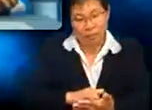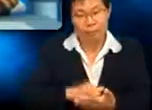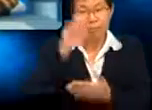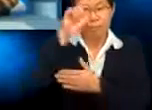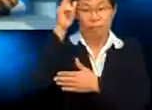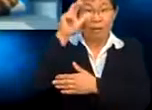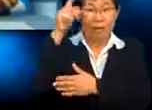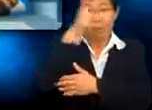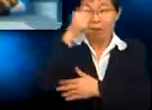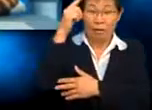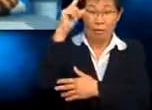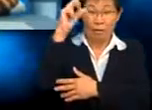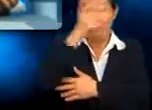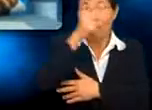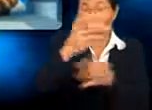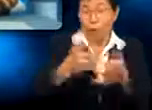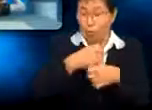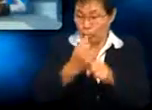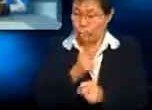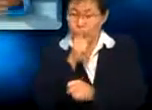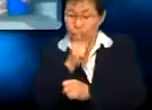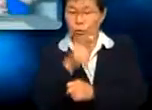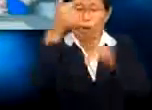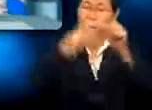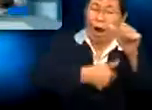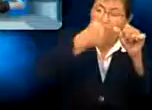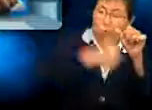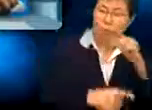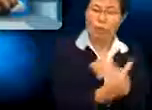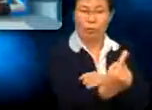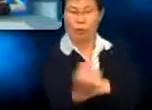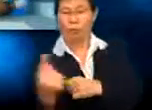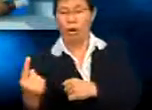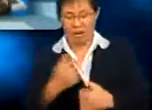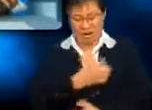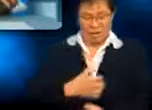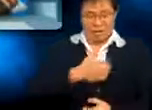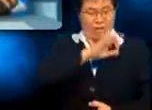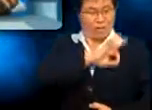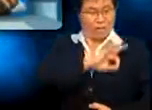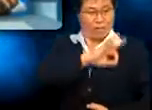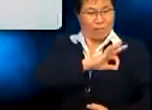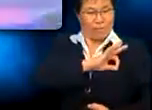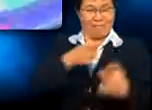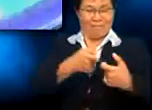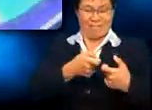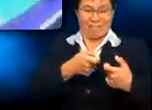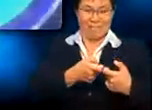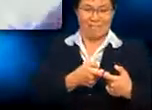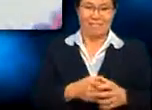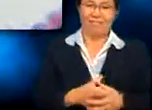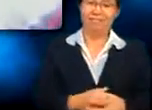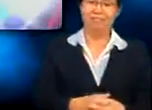The government wanted to make sure that everyone enjoyed its benefits.